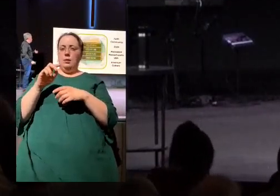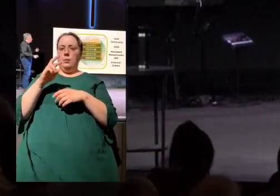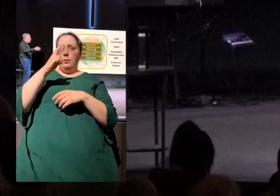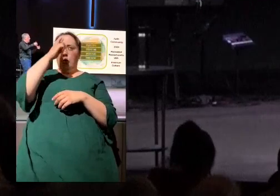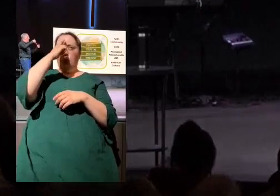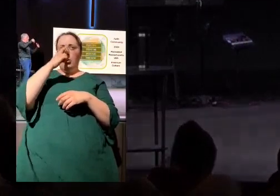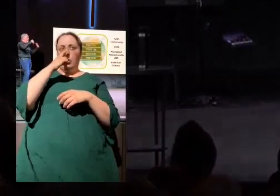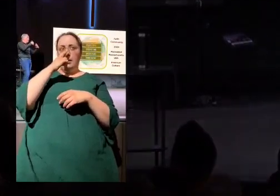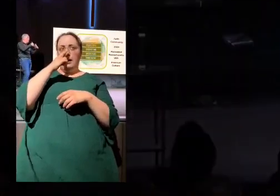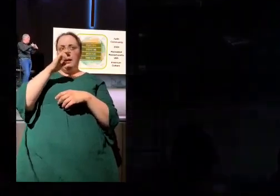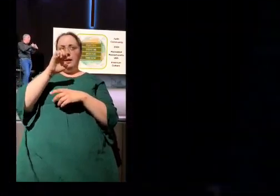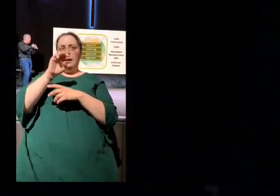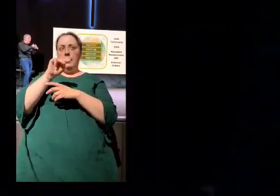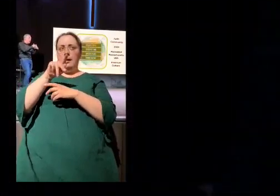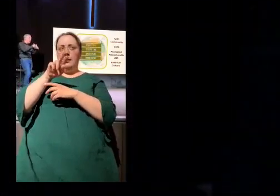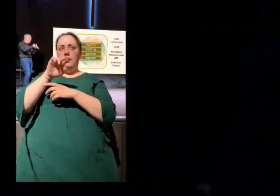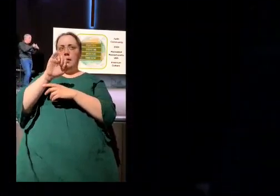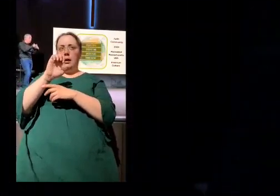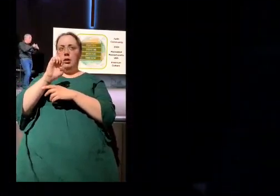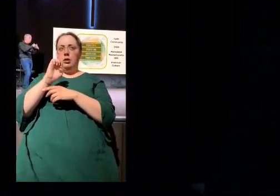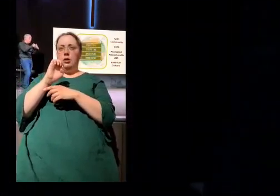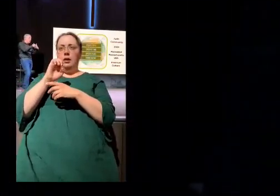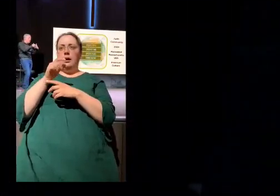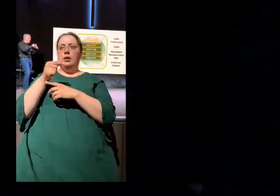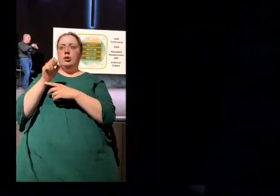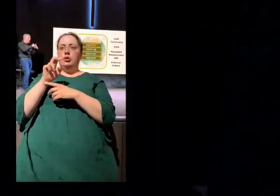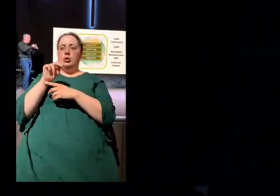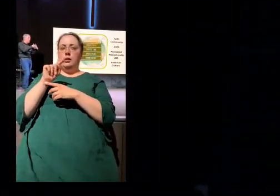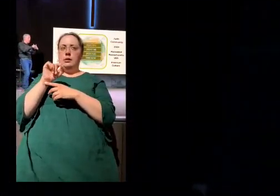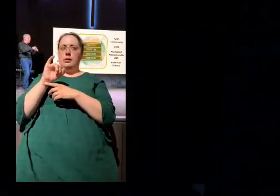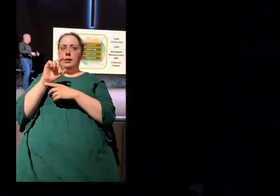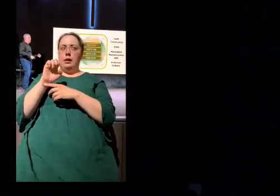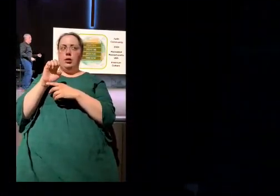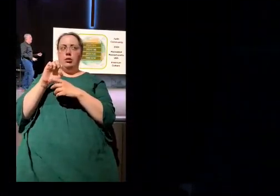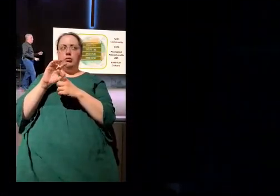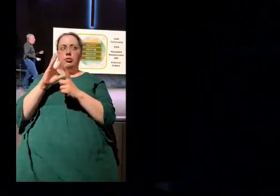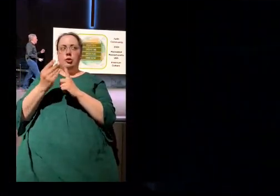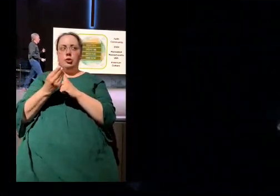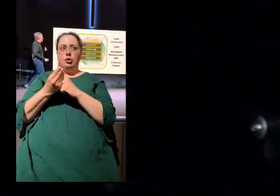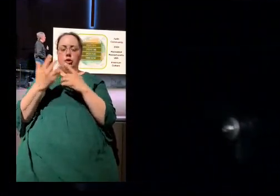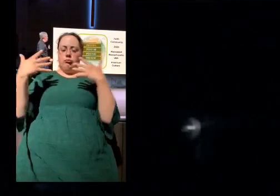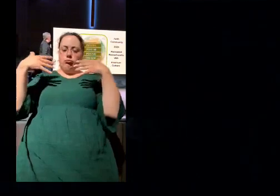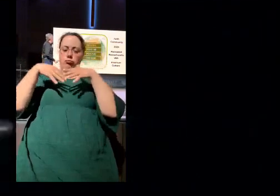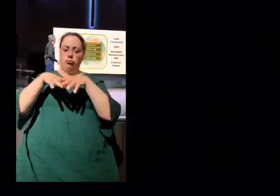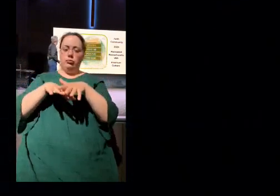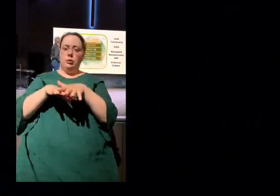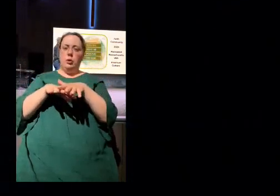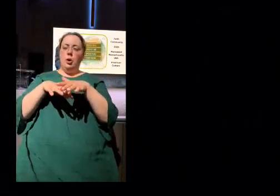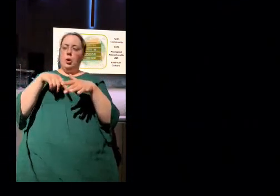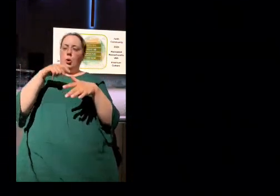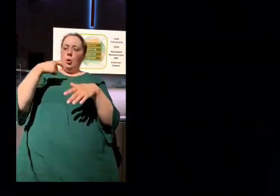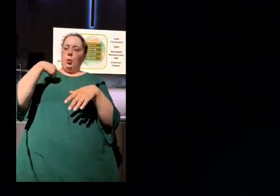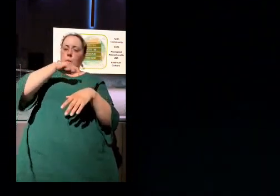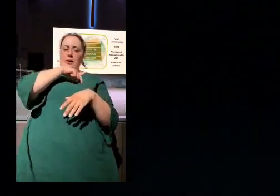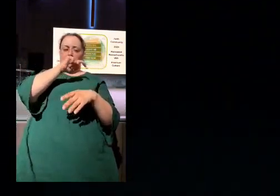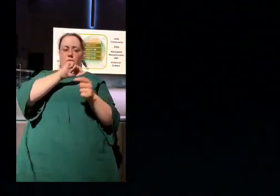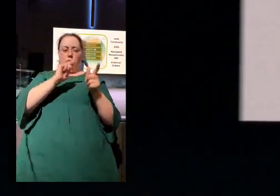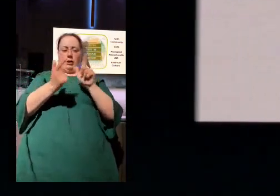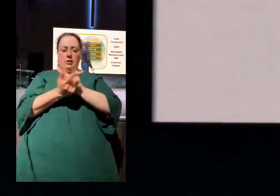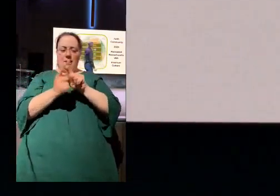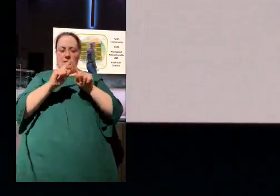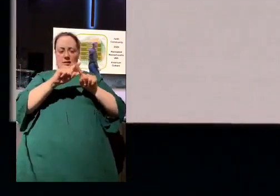Jewish and now Gentile culture merging in together. So then we have to translate how those